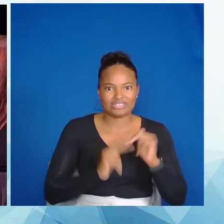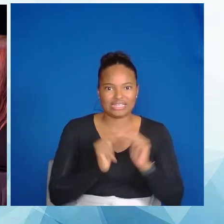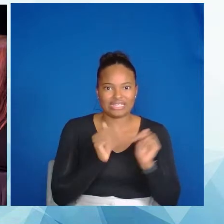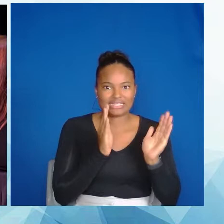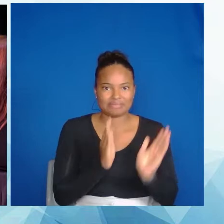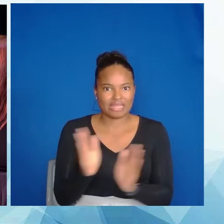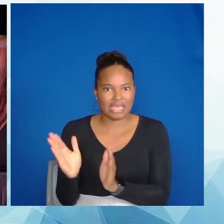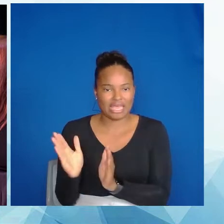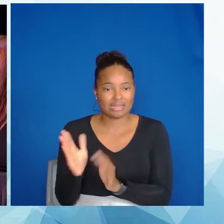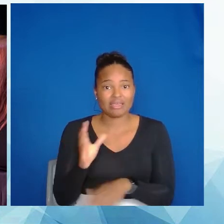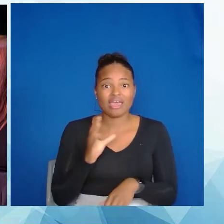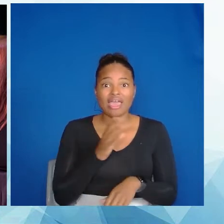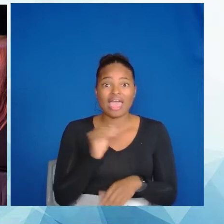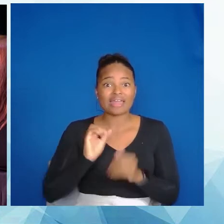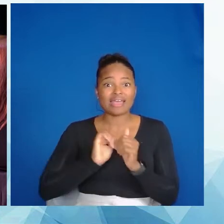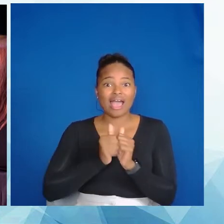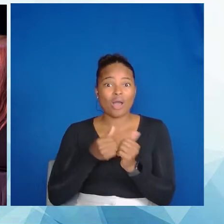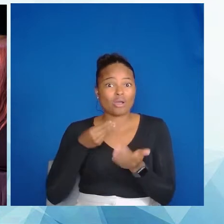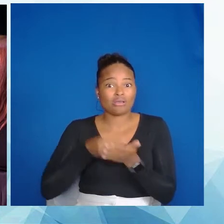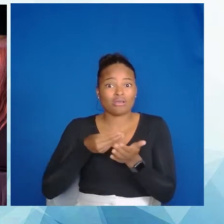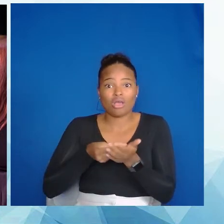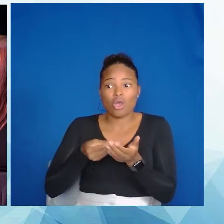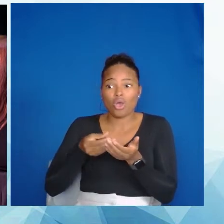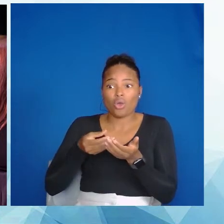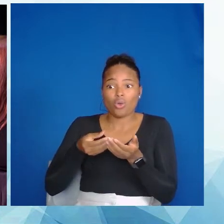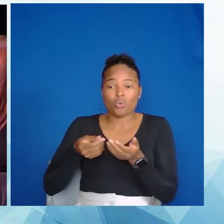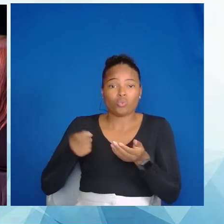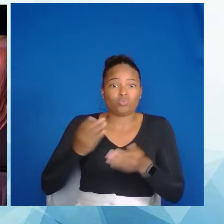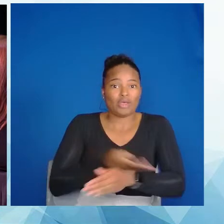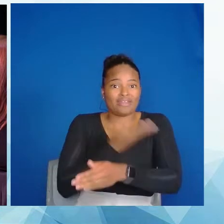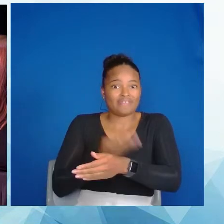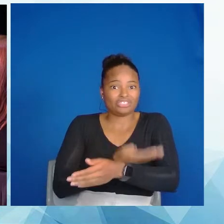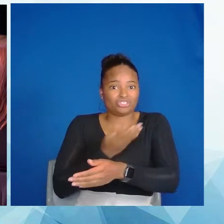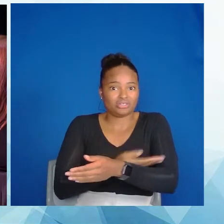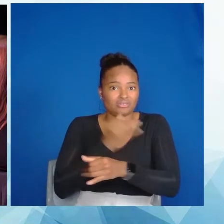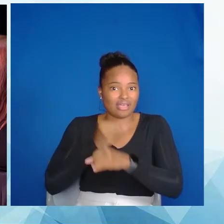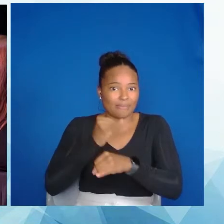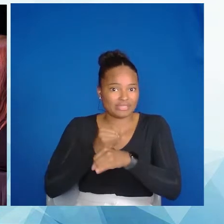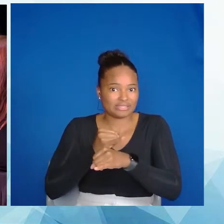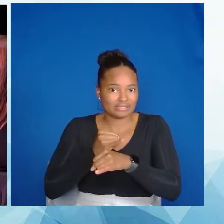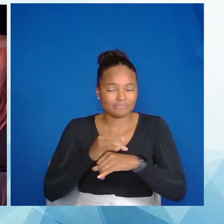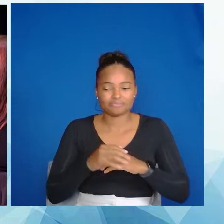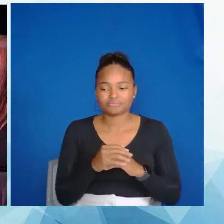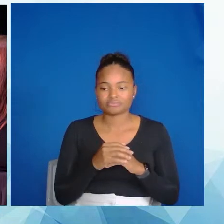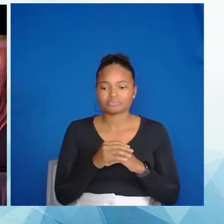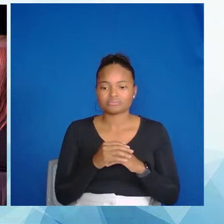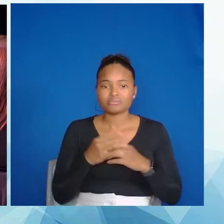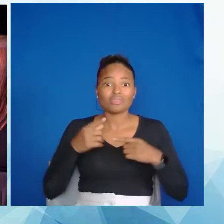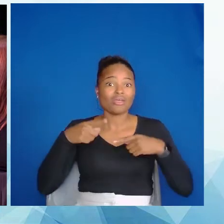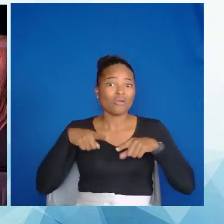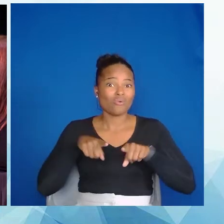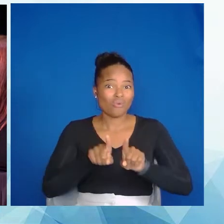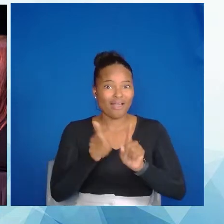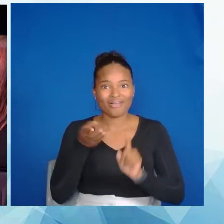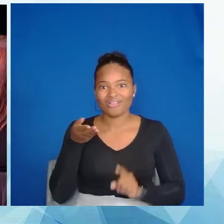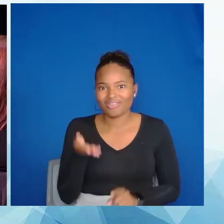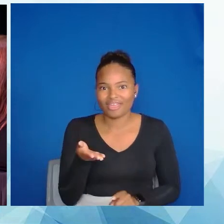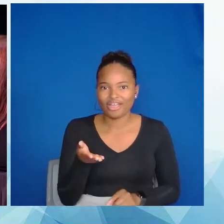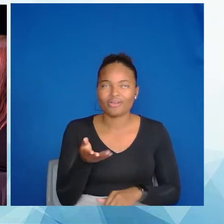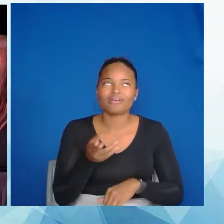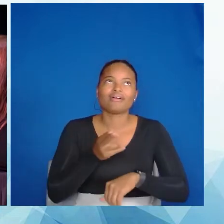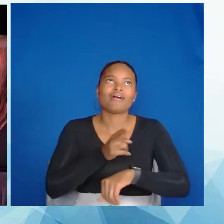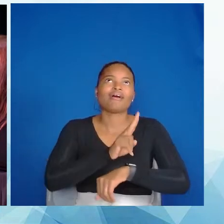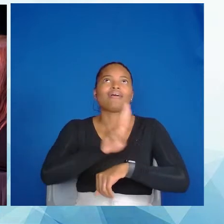our capital renewal of our Tucson campus. But while we were there, of course, we had